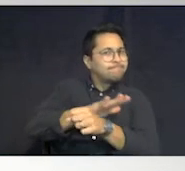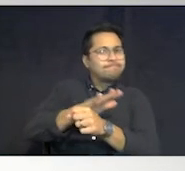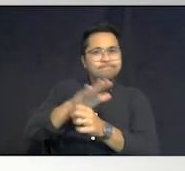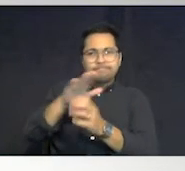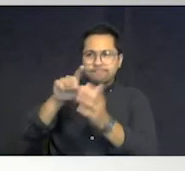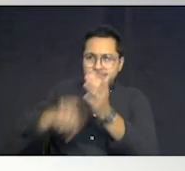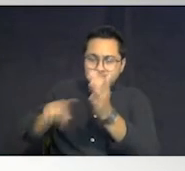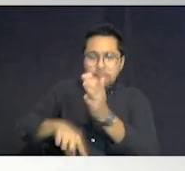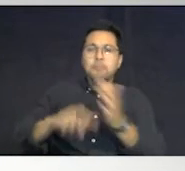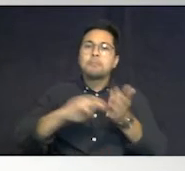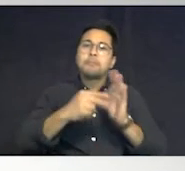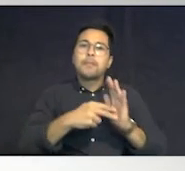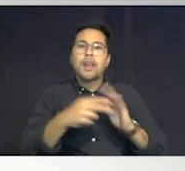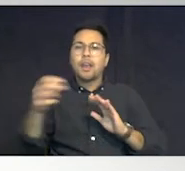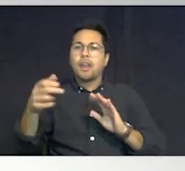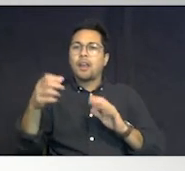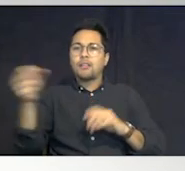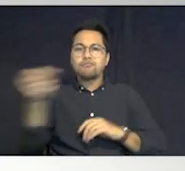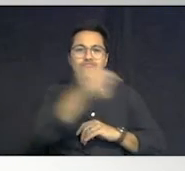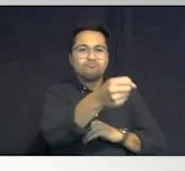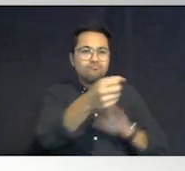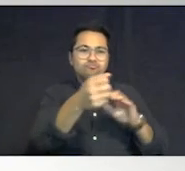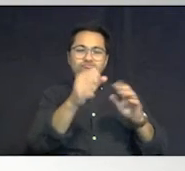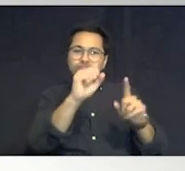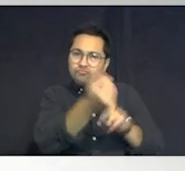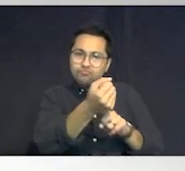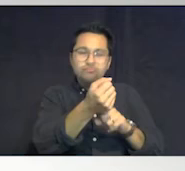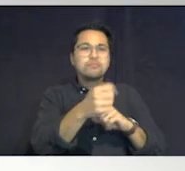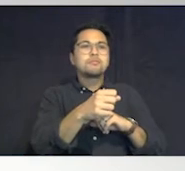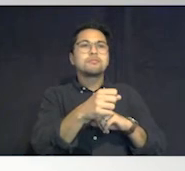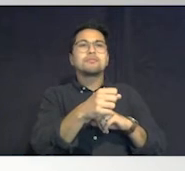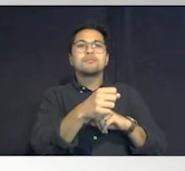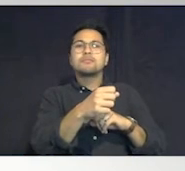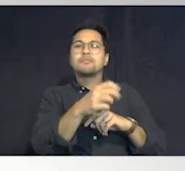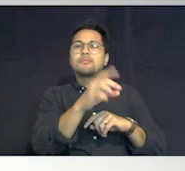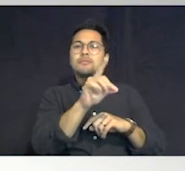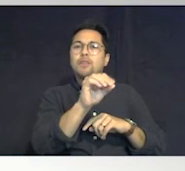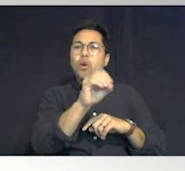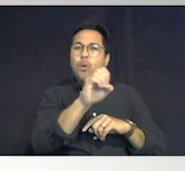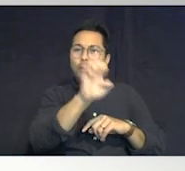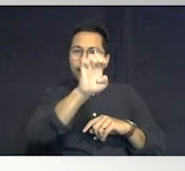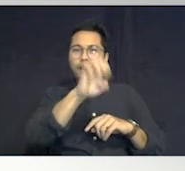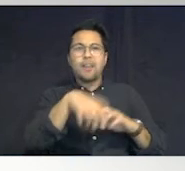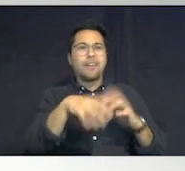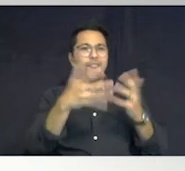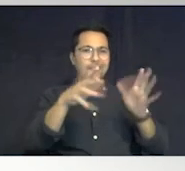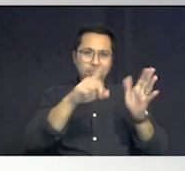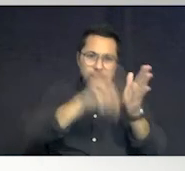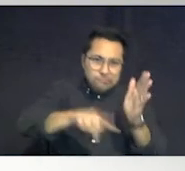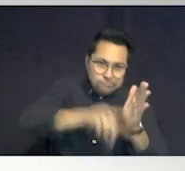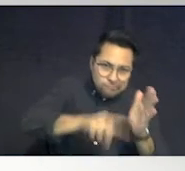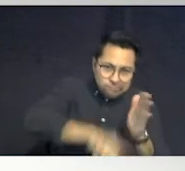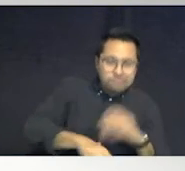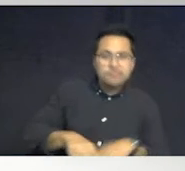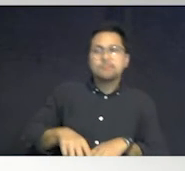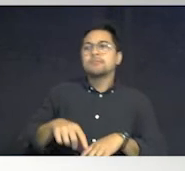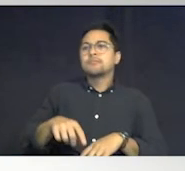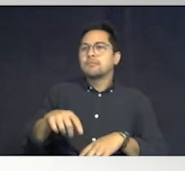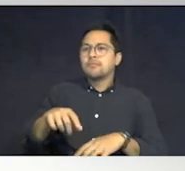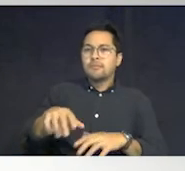by the department, facts were reviewed, documentation was reviewed, and facts and conclusions were then included in the